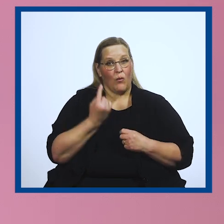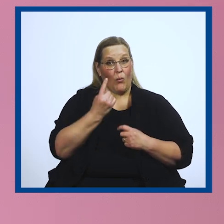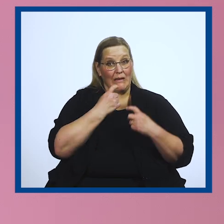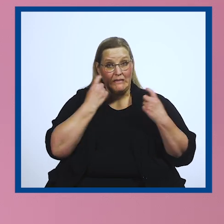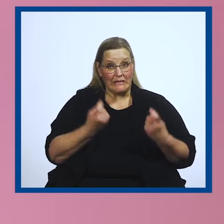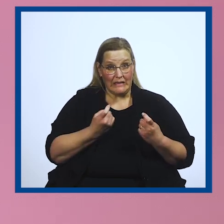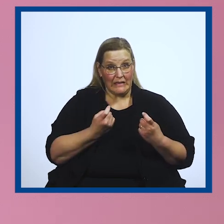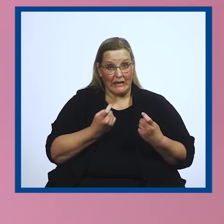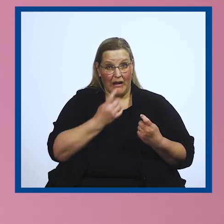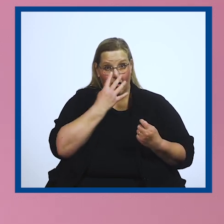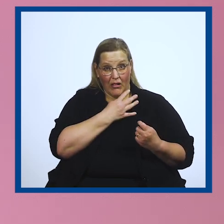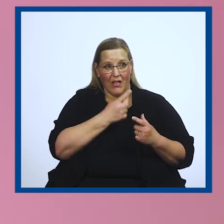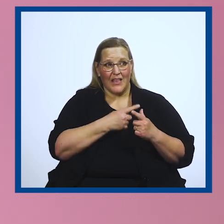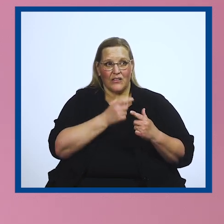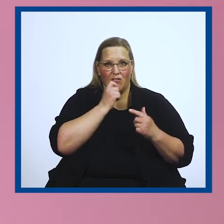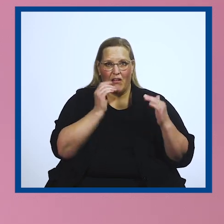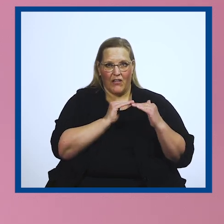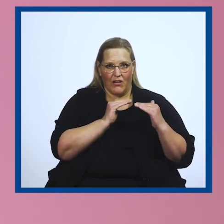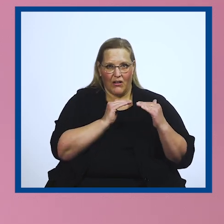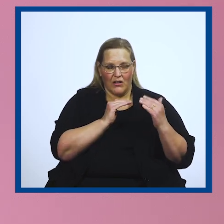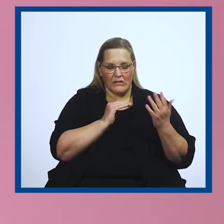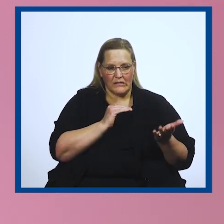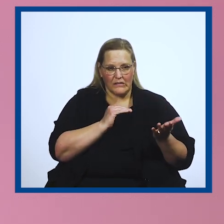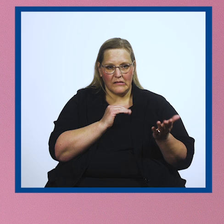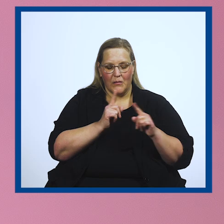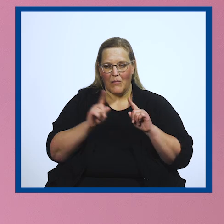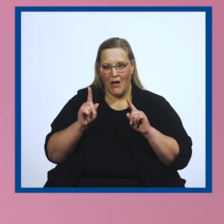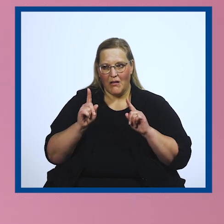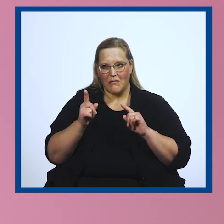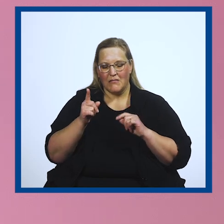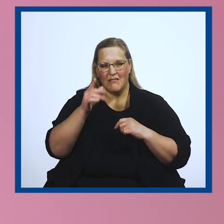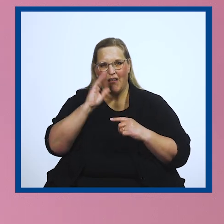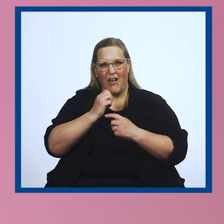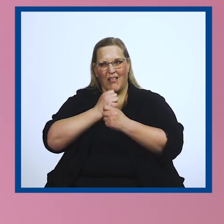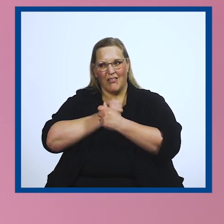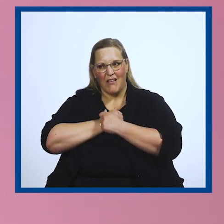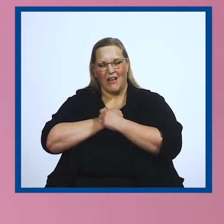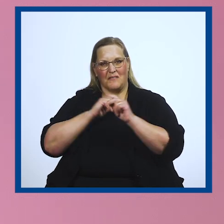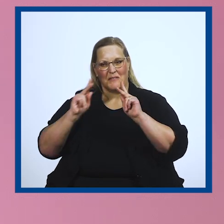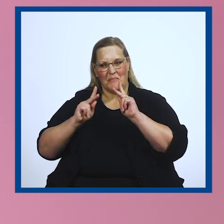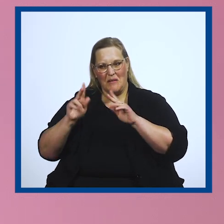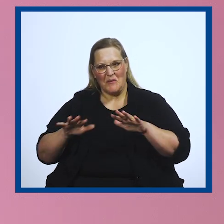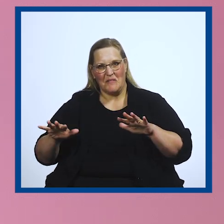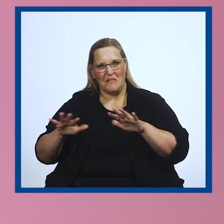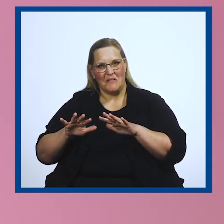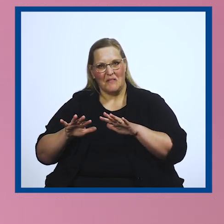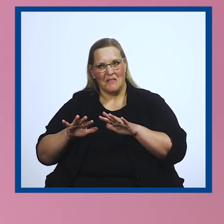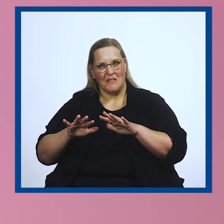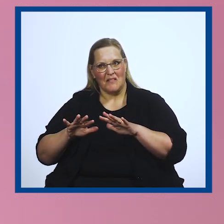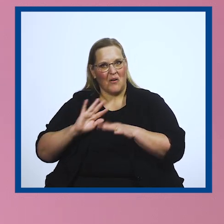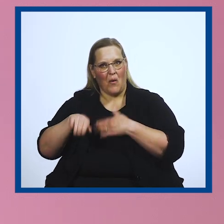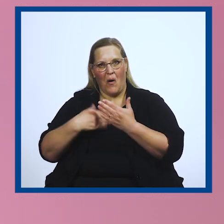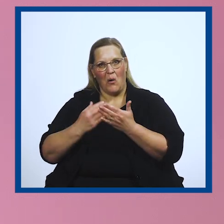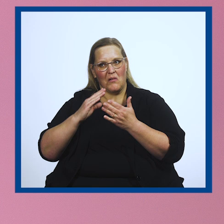go by, you are an unjust God. And yet, you love your creation in all their flaws and